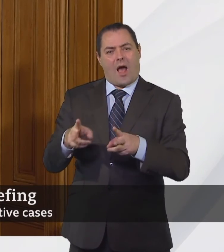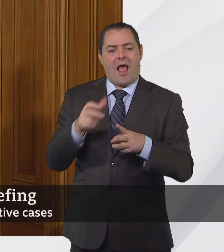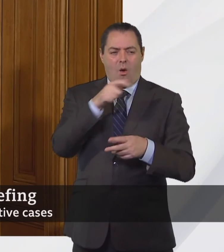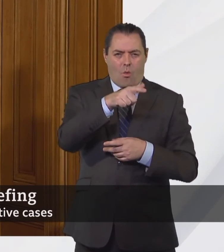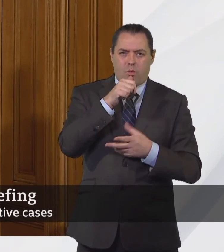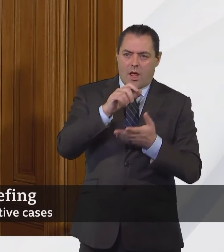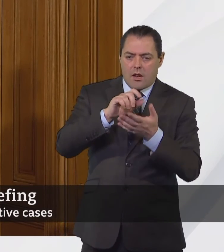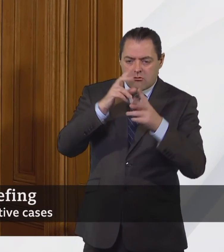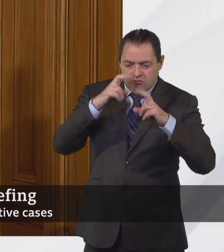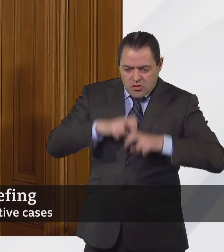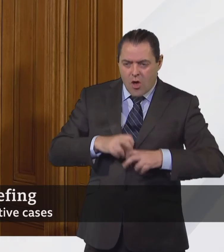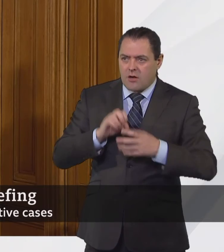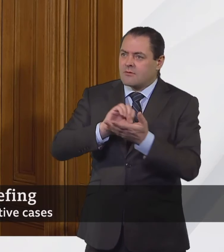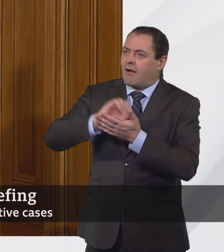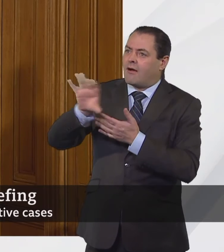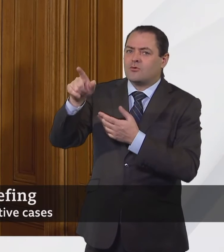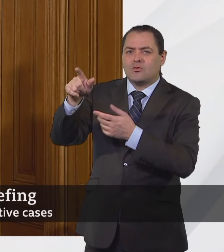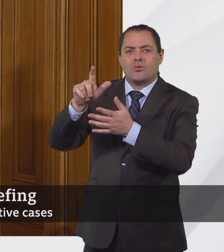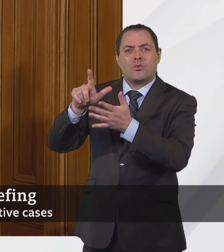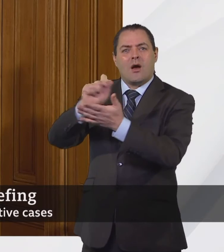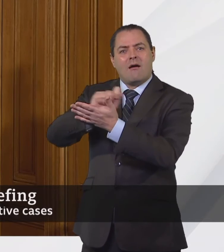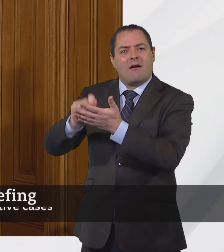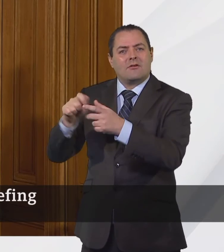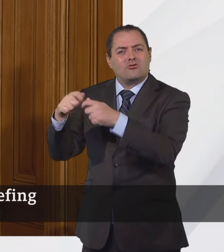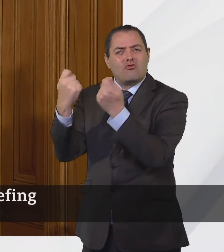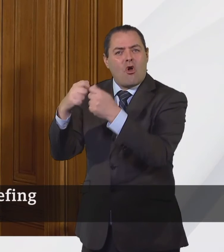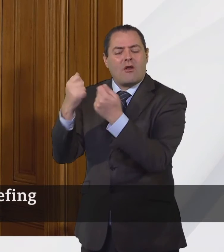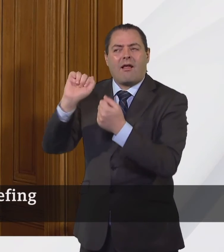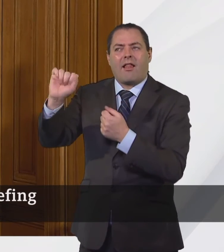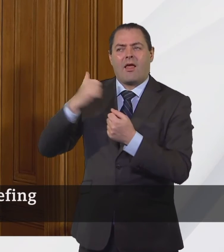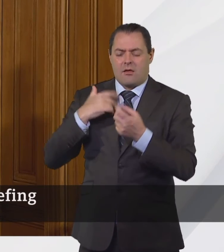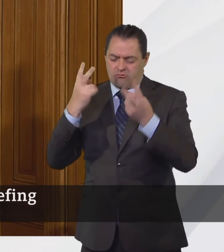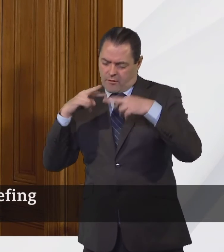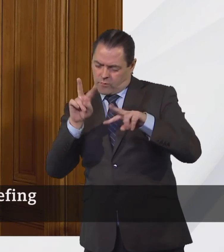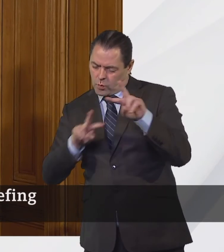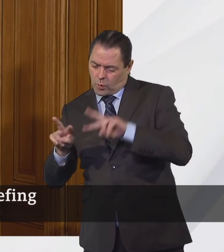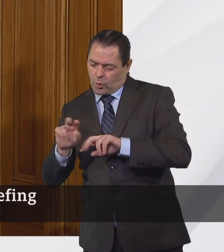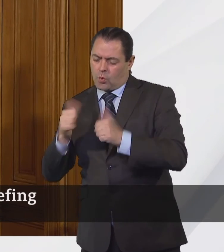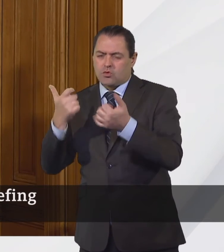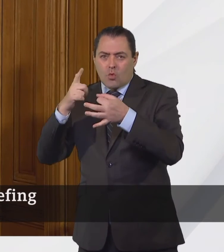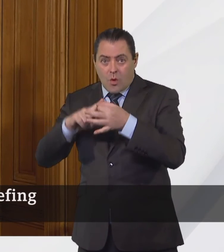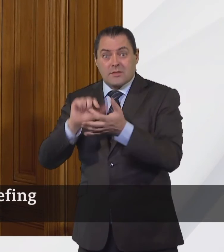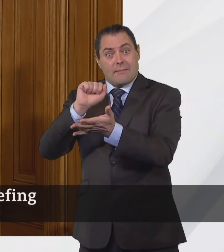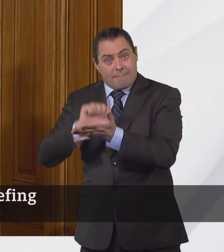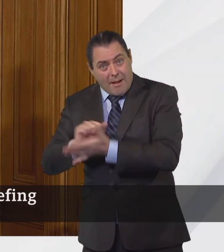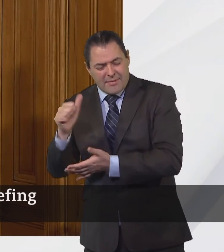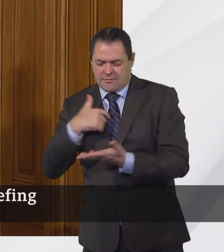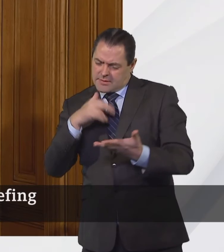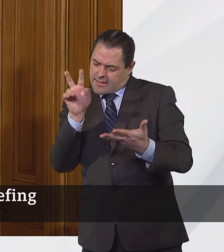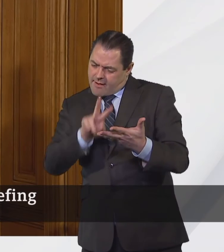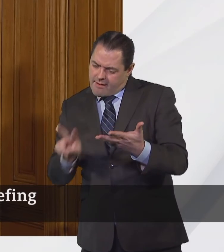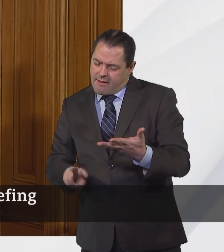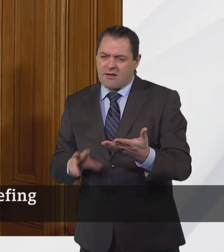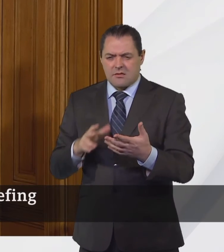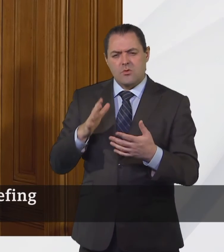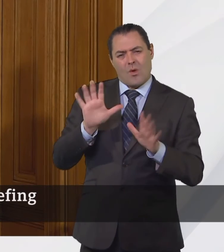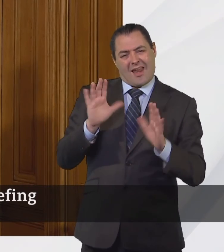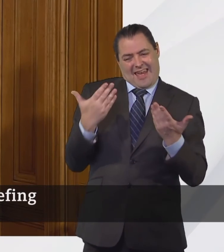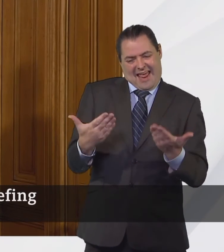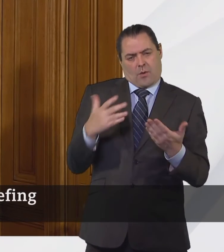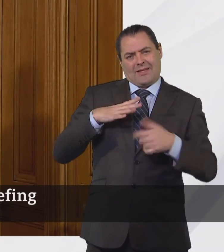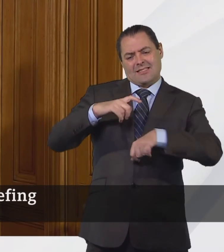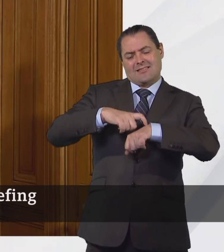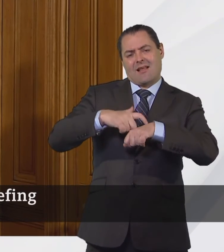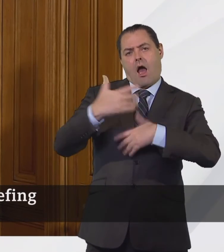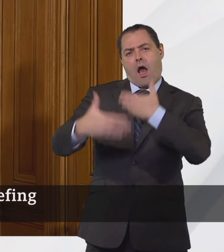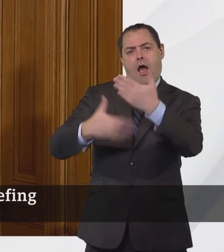what needs to happen. And we need to allow that process to go forward. I think it's always a mistake to make too many judgments early before we